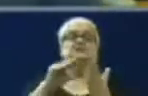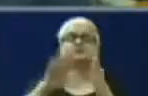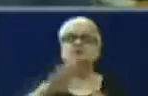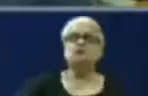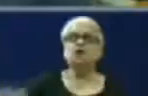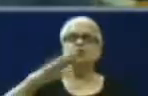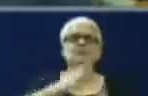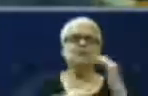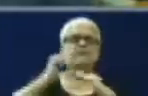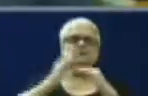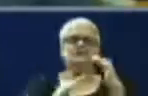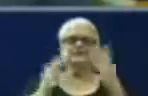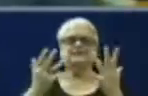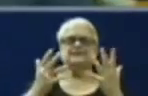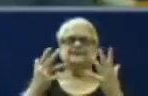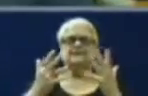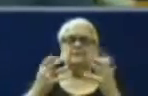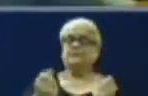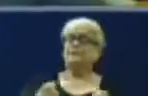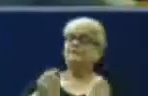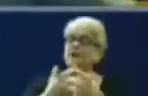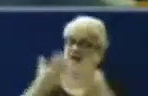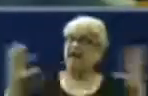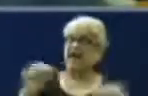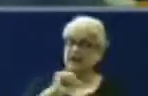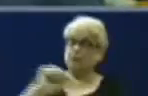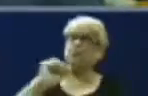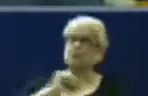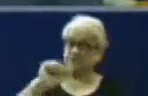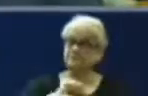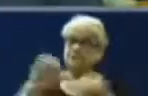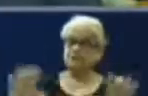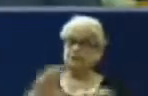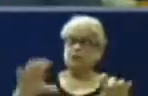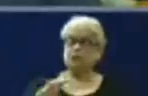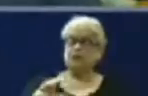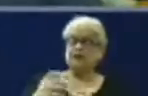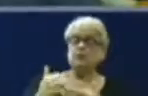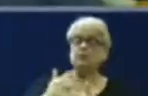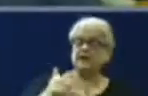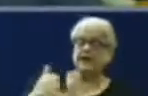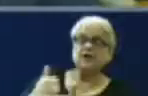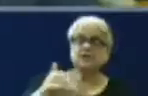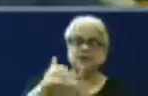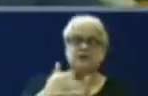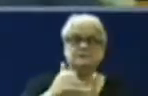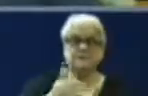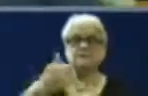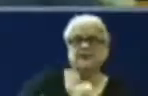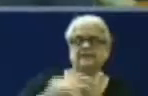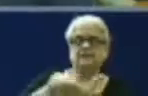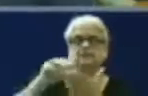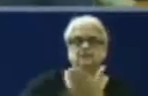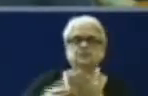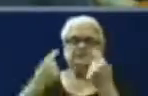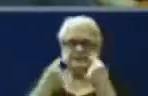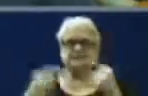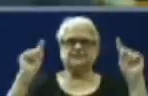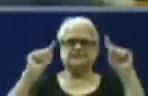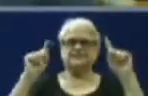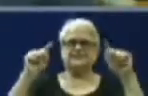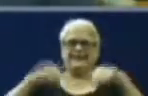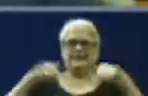our building. We have a lot of work that we need to do, and we are working tirelessly to meet the needs of each and every student that we have and walks through our